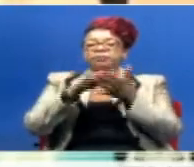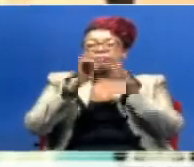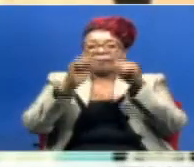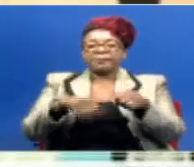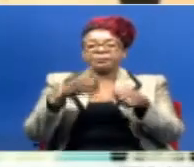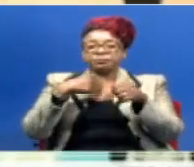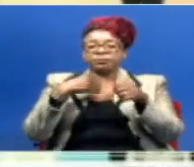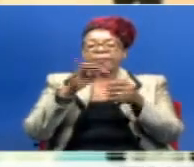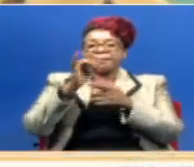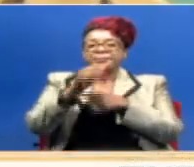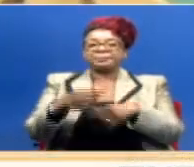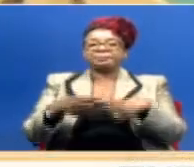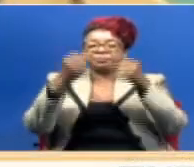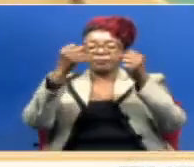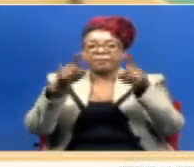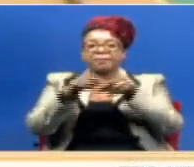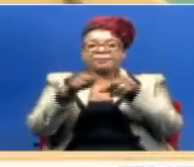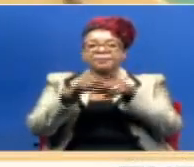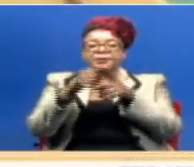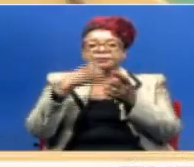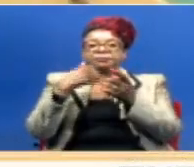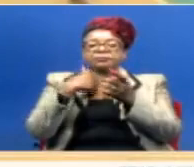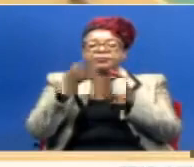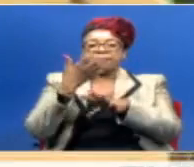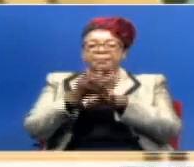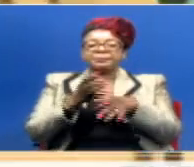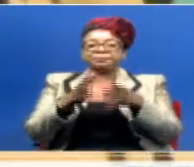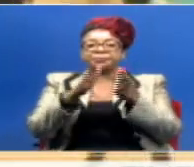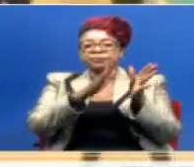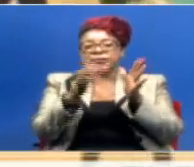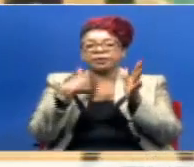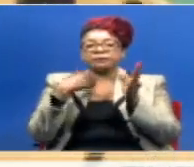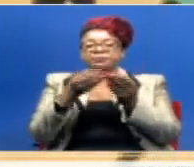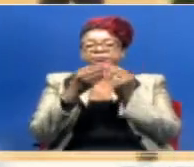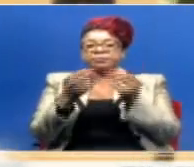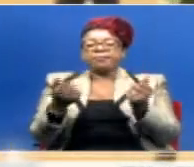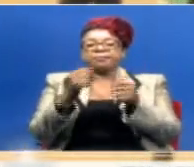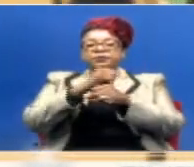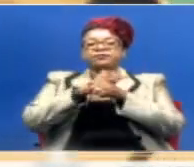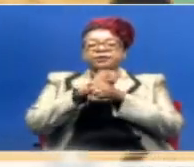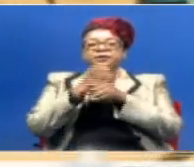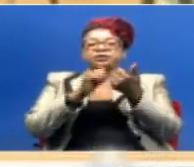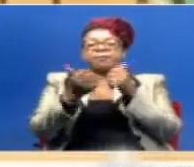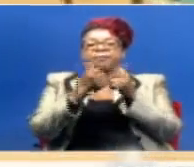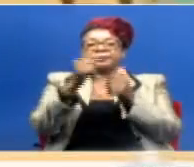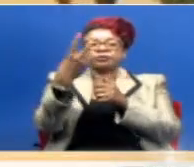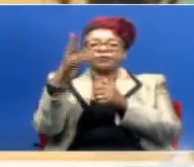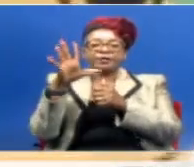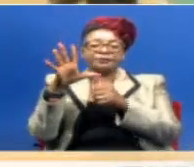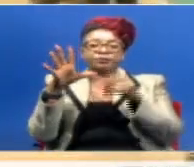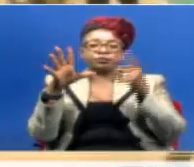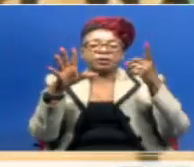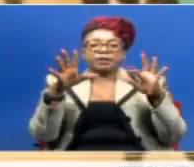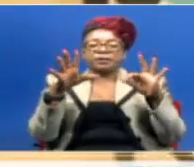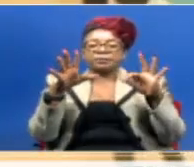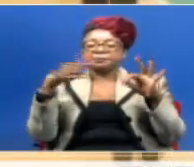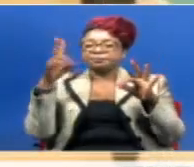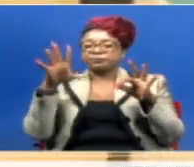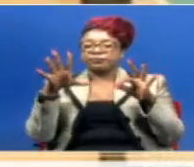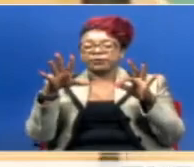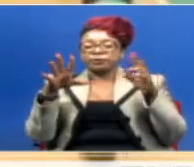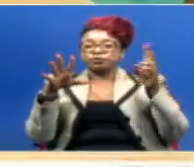alive, and did it the hard way by beating the defending champions 25-23, 25-22